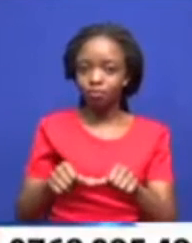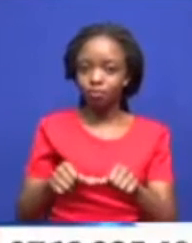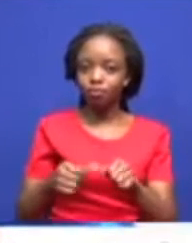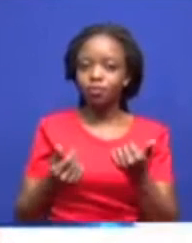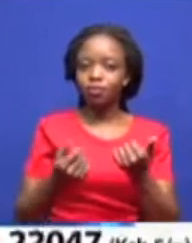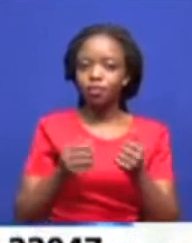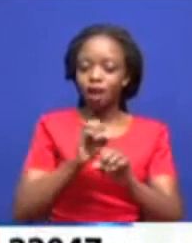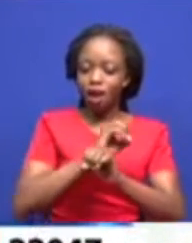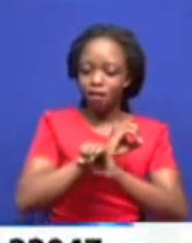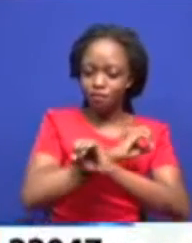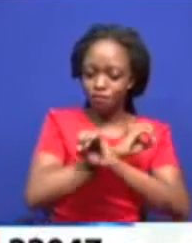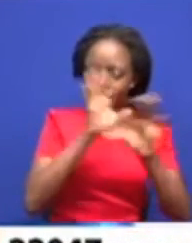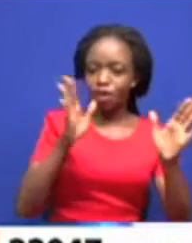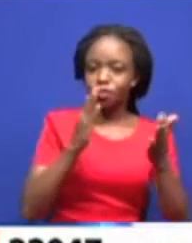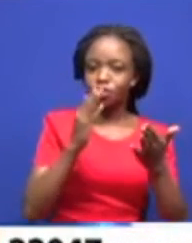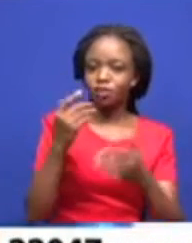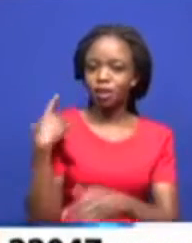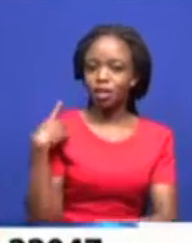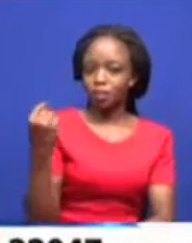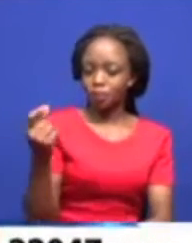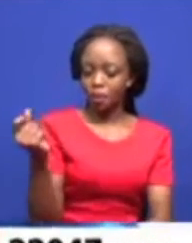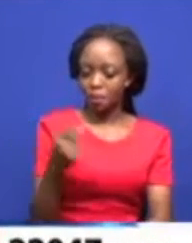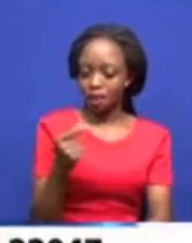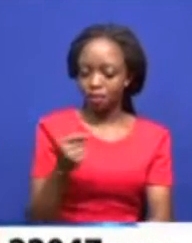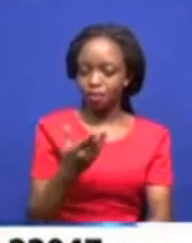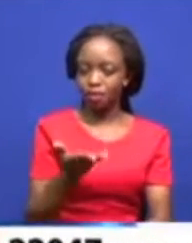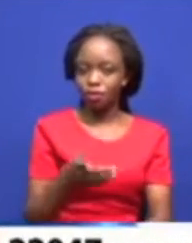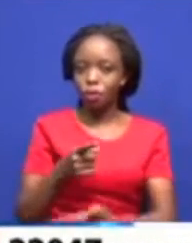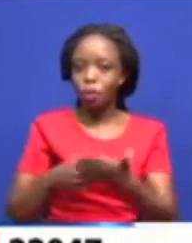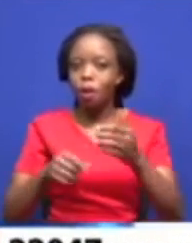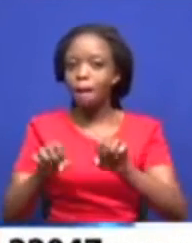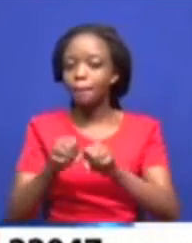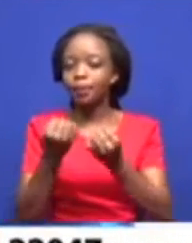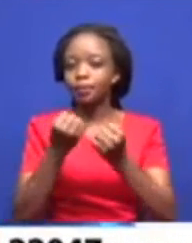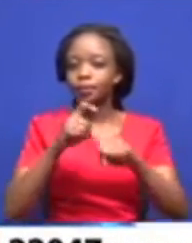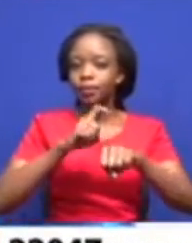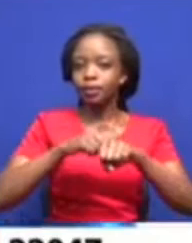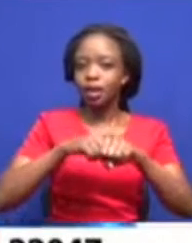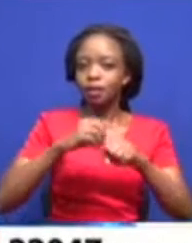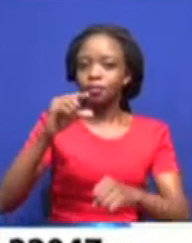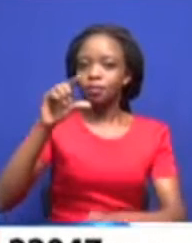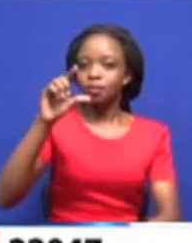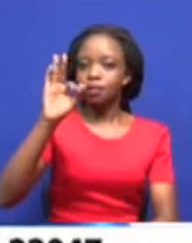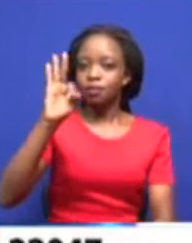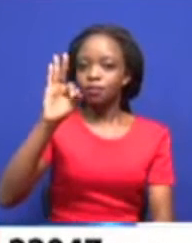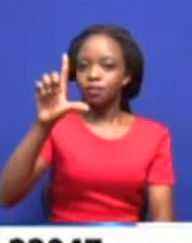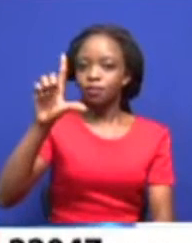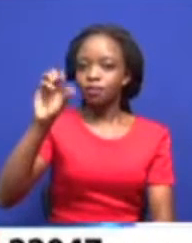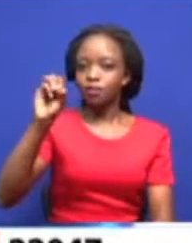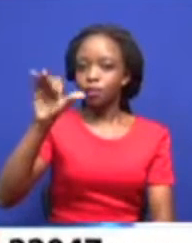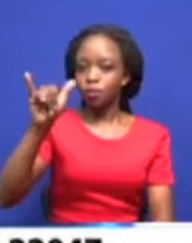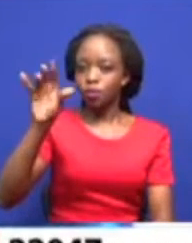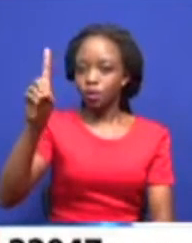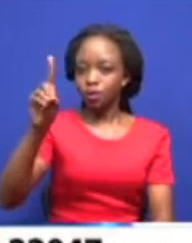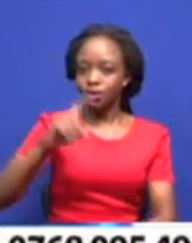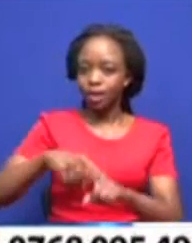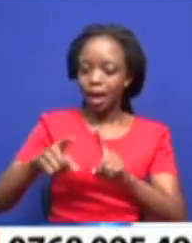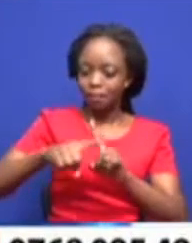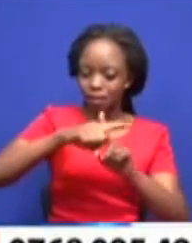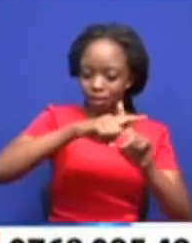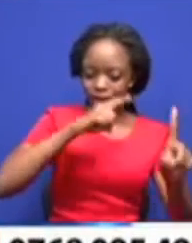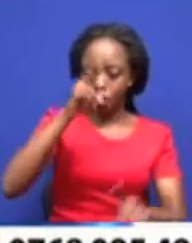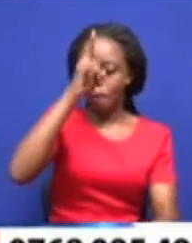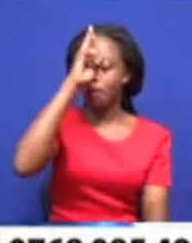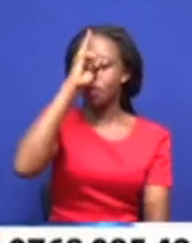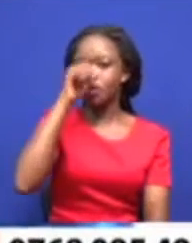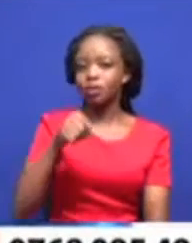for the past few months because of what happened when George Floyd was killed by the police